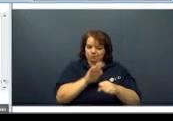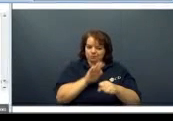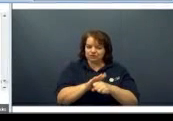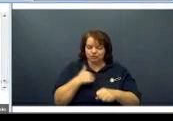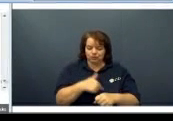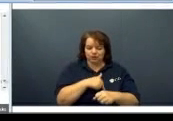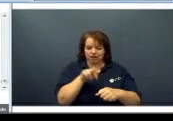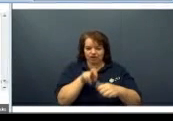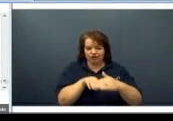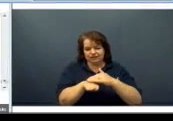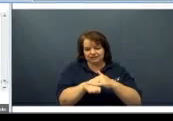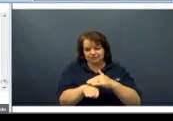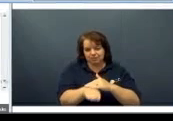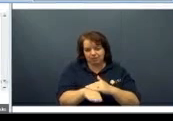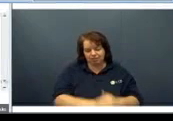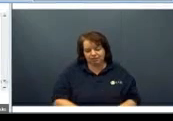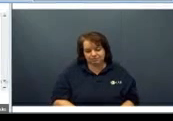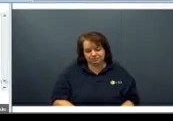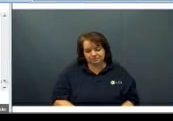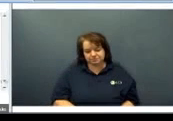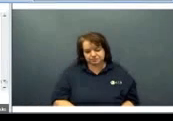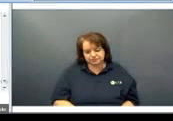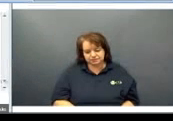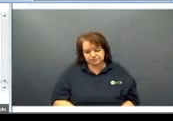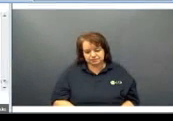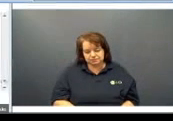it means to make sure that we are accessible.